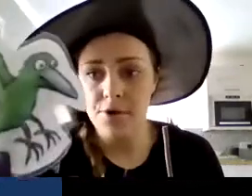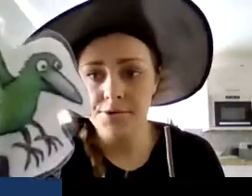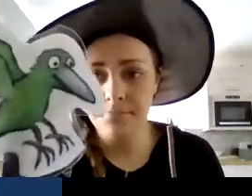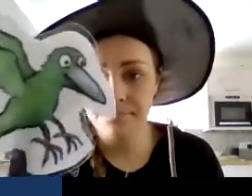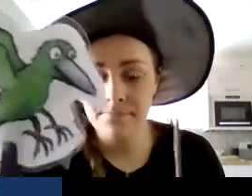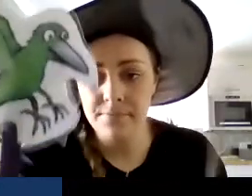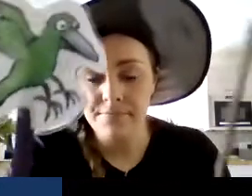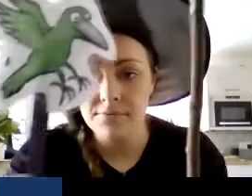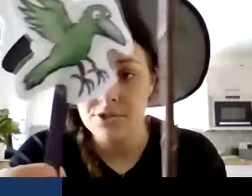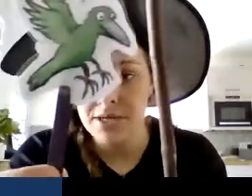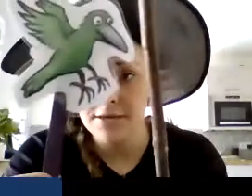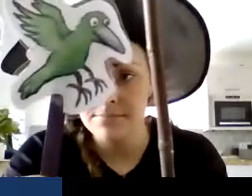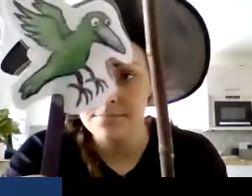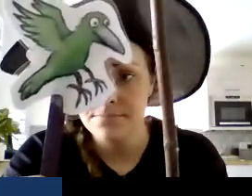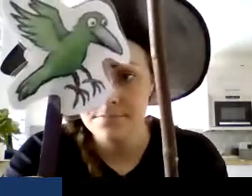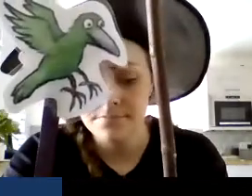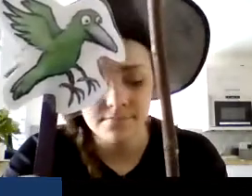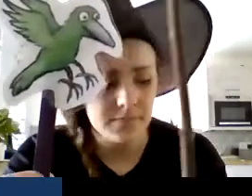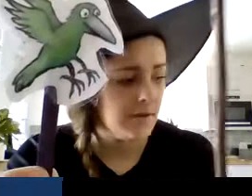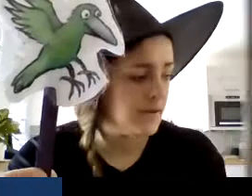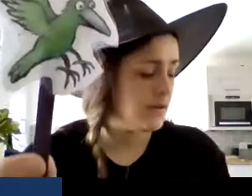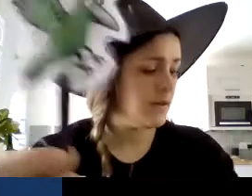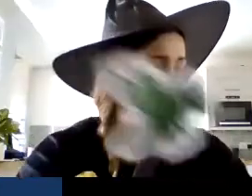The bird found a twig.